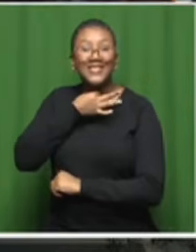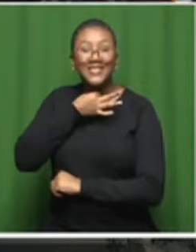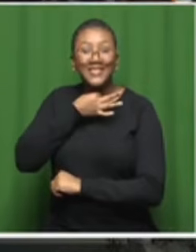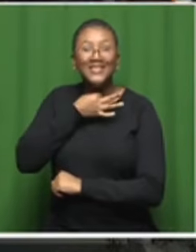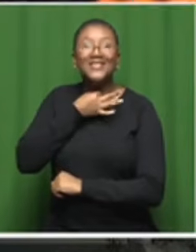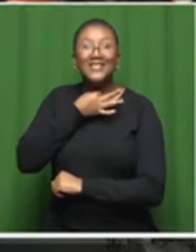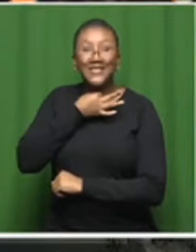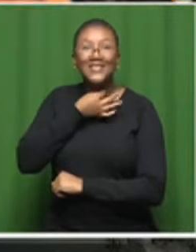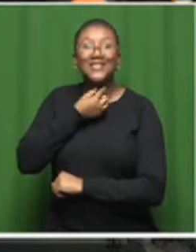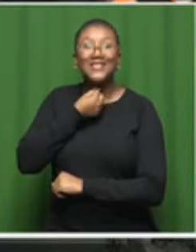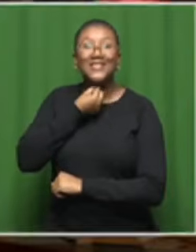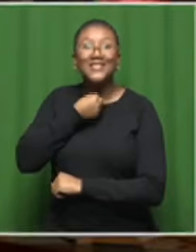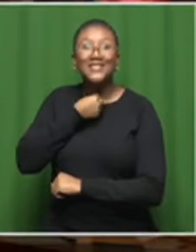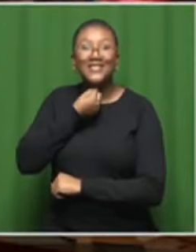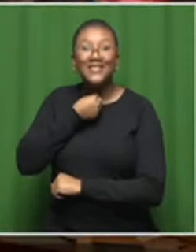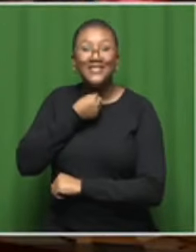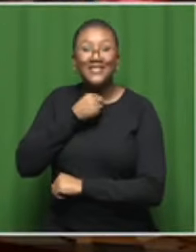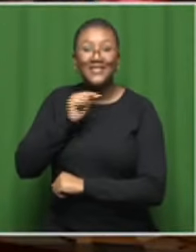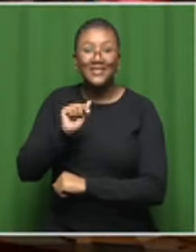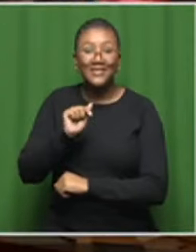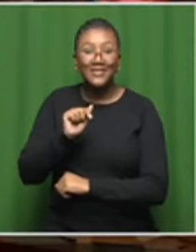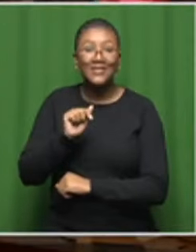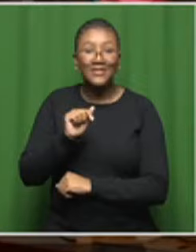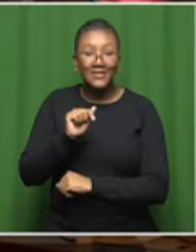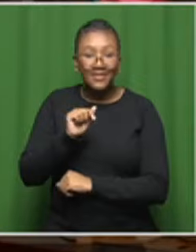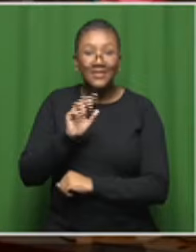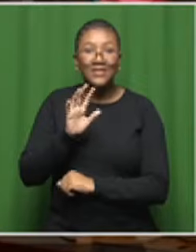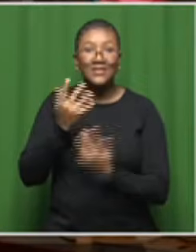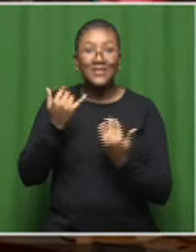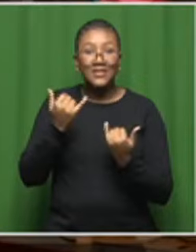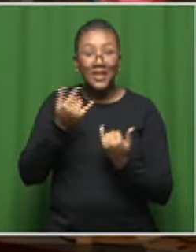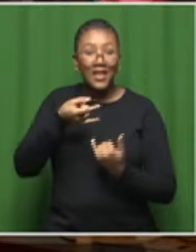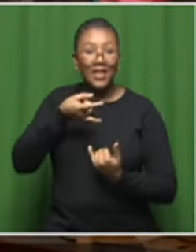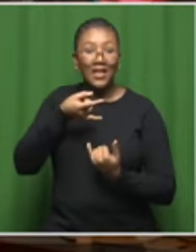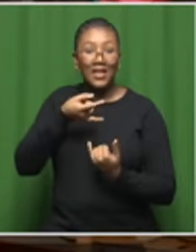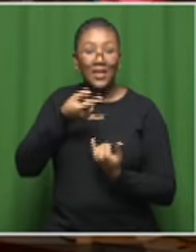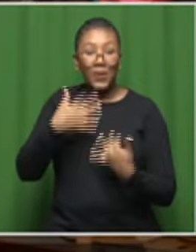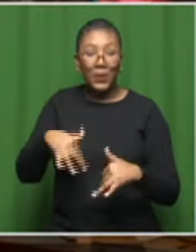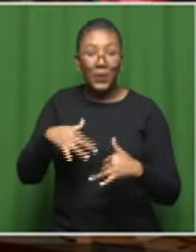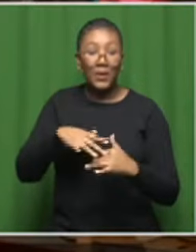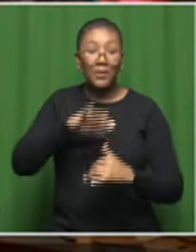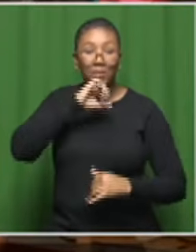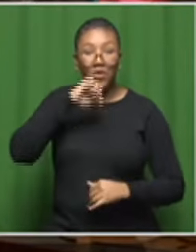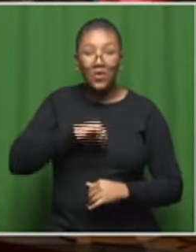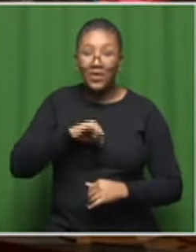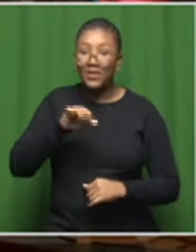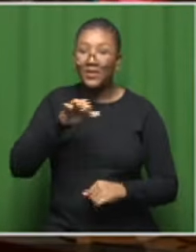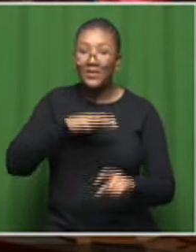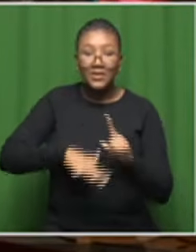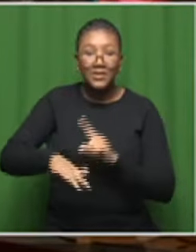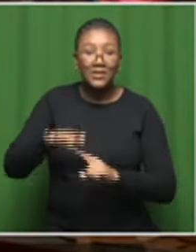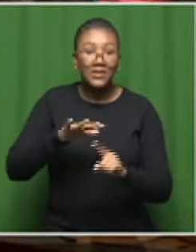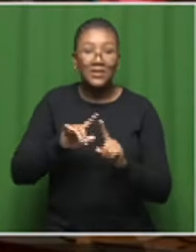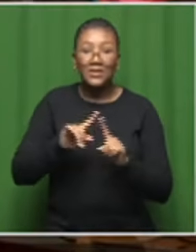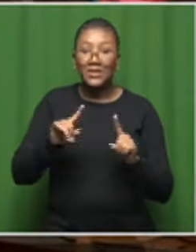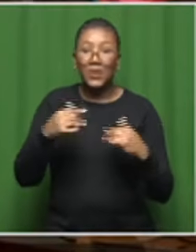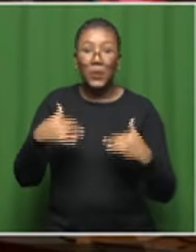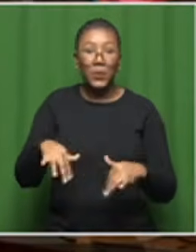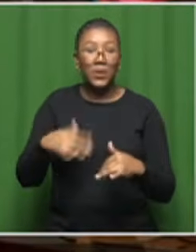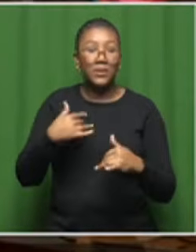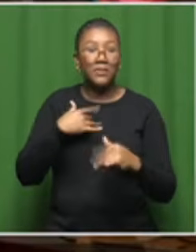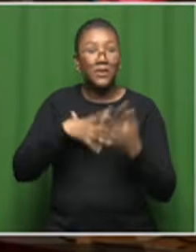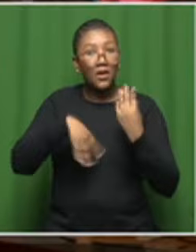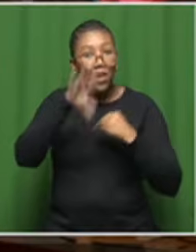Amazing. I loved it. I think both of those events for me personally were so amazing. I got to learn